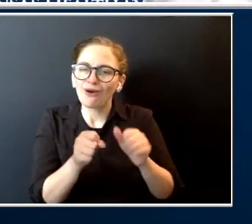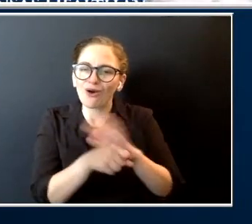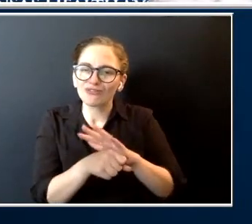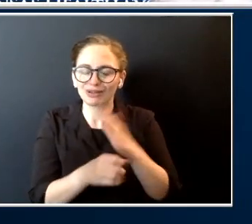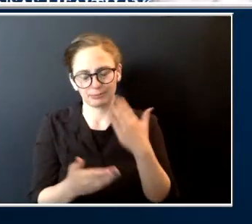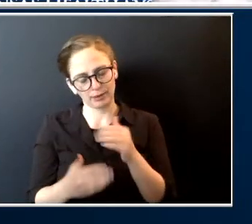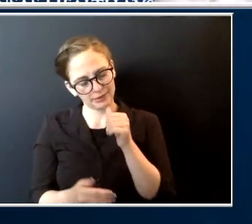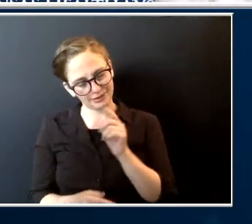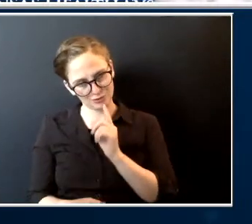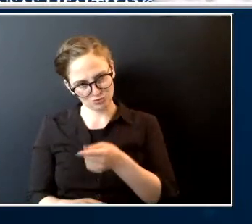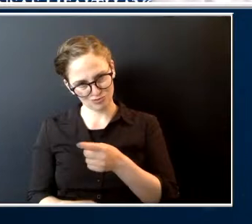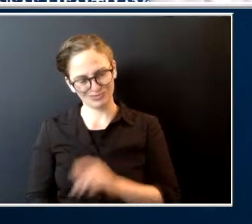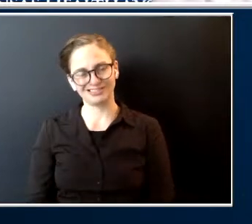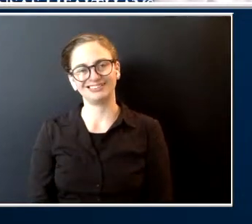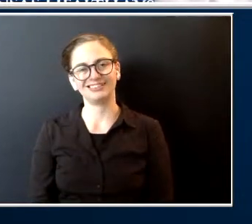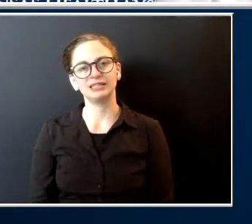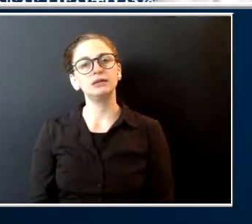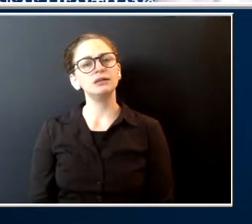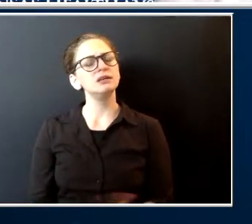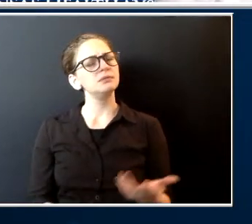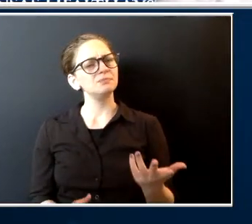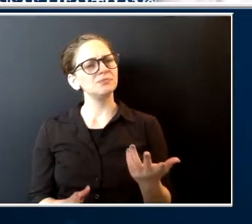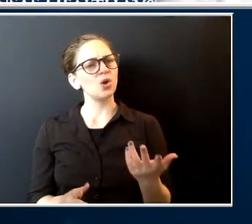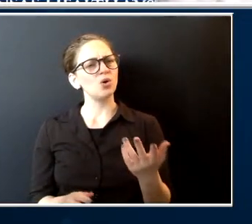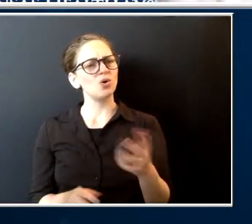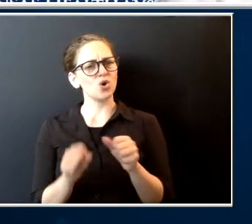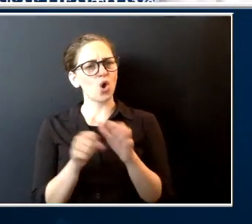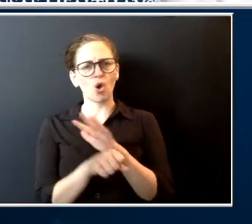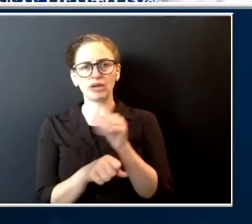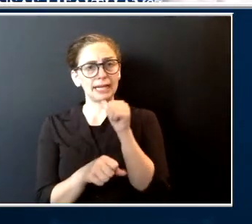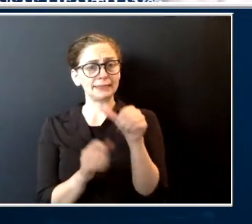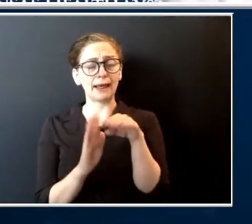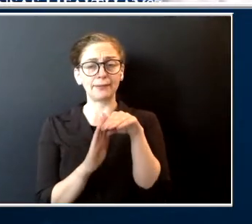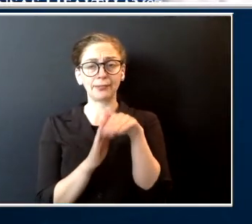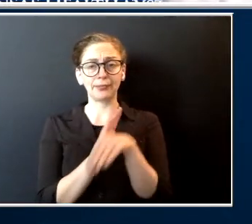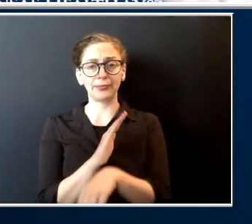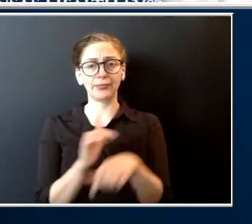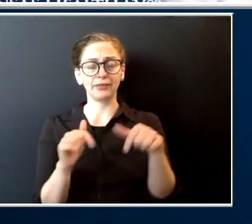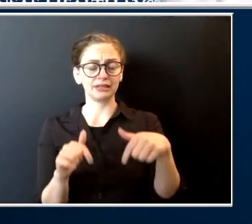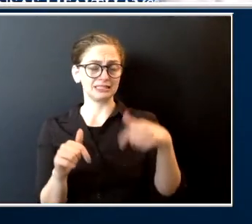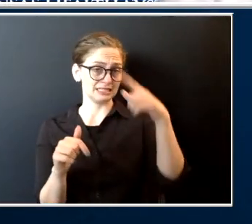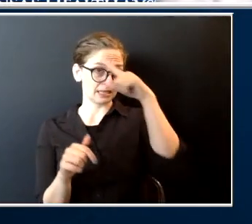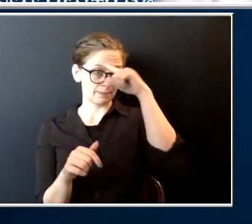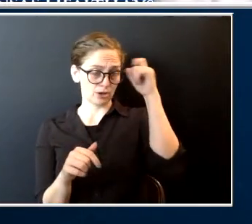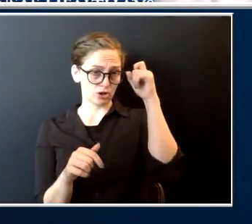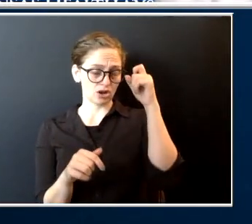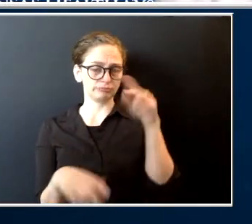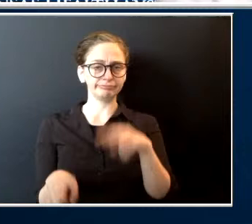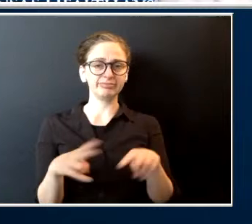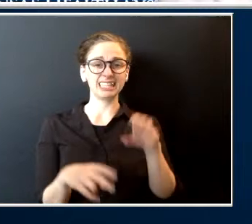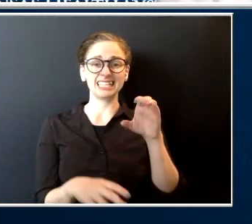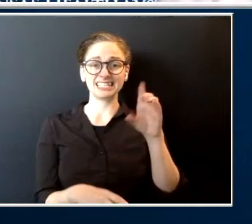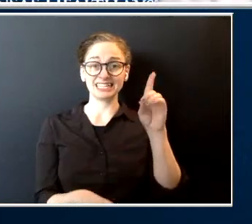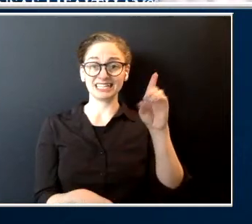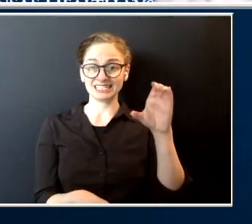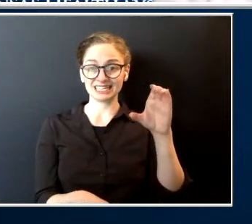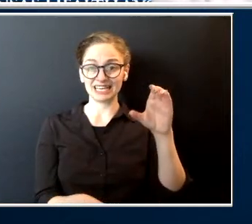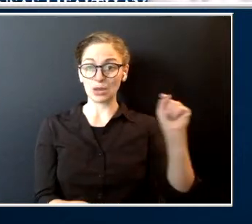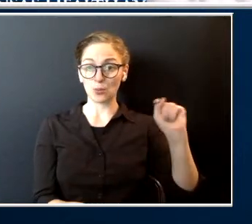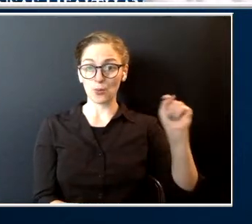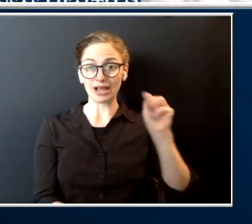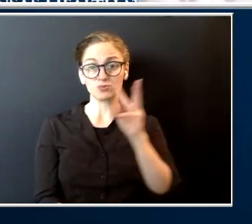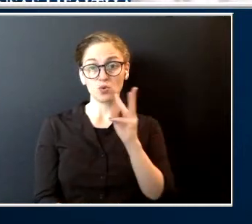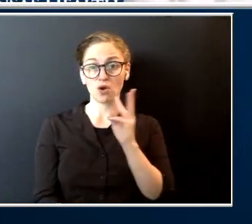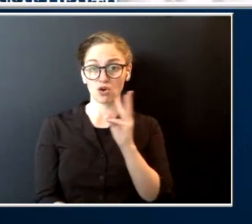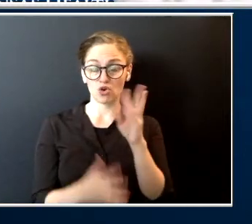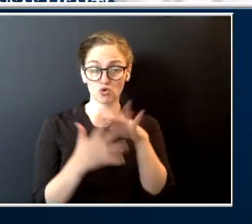staying quiet this summer, if we look at a CDC wastewater graph, you can see the steady upward climb